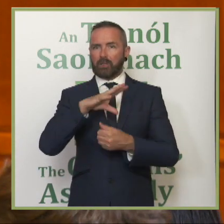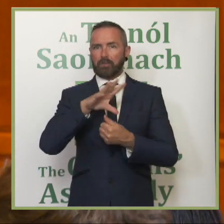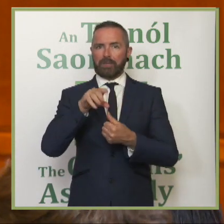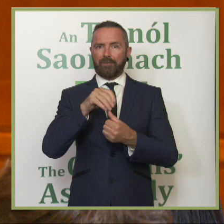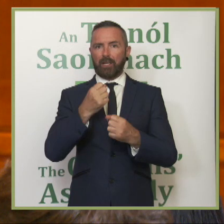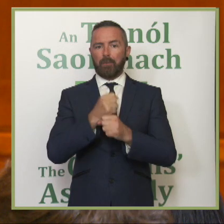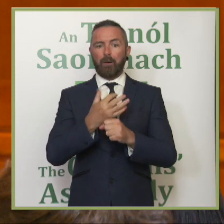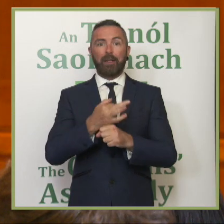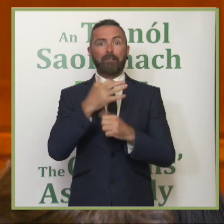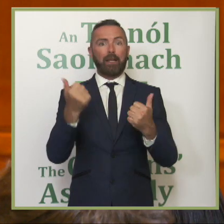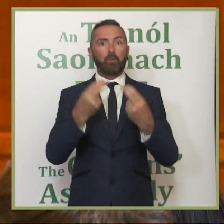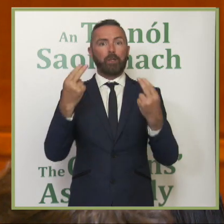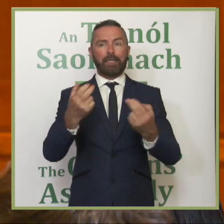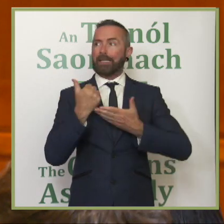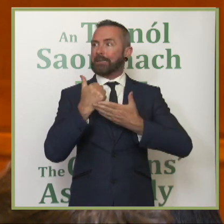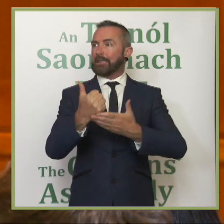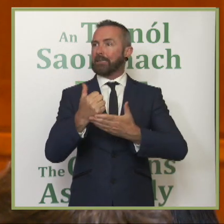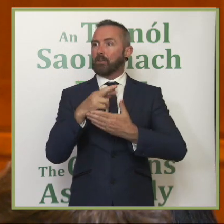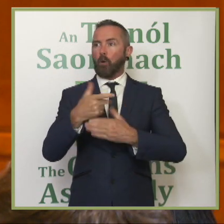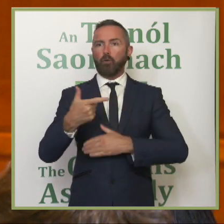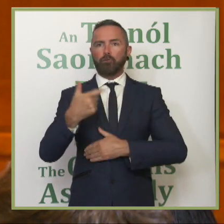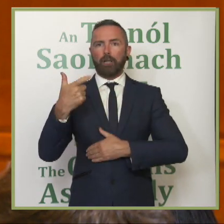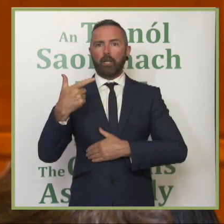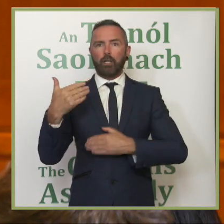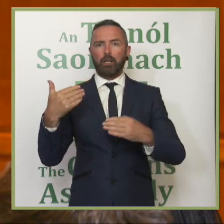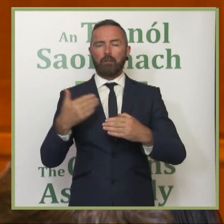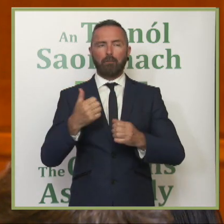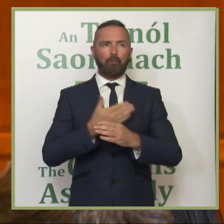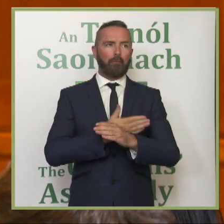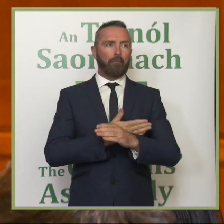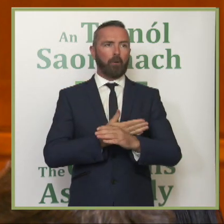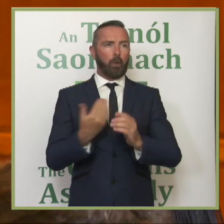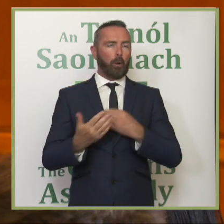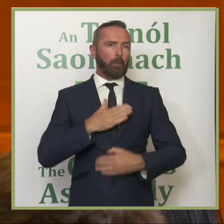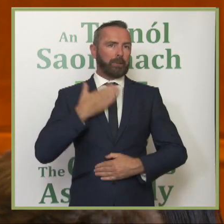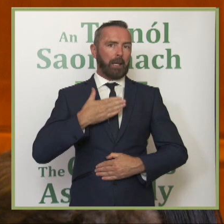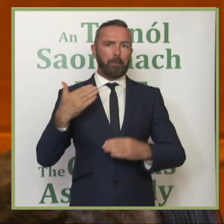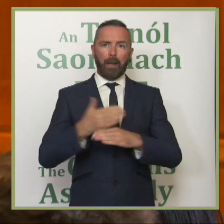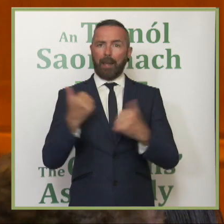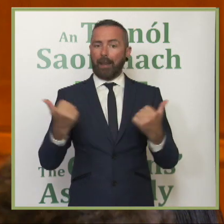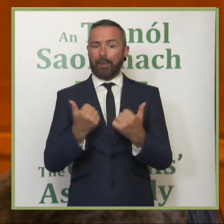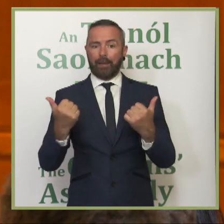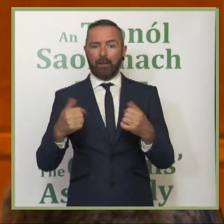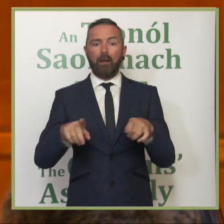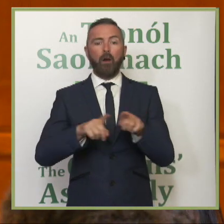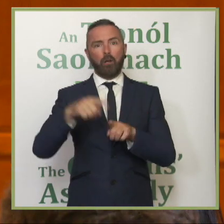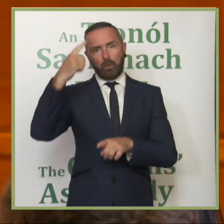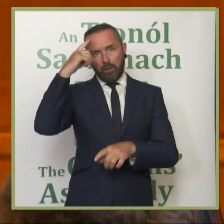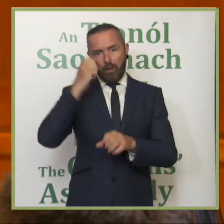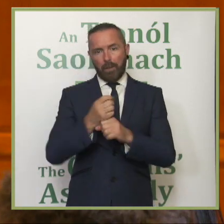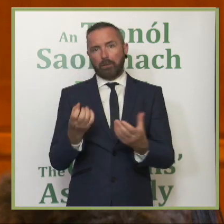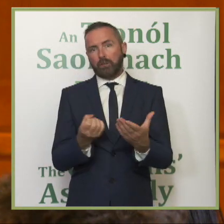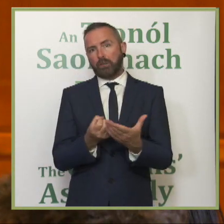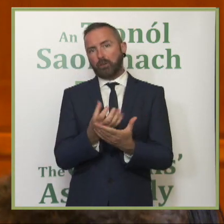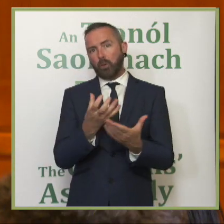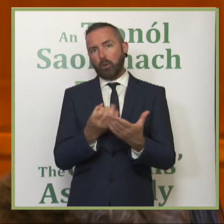if anybody needed assistance or were triggered by anything that was talked about during the day, and we also thought about perhaps like stories of